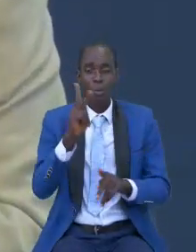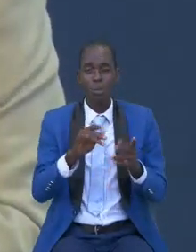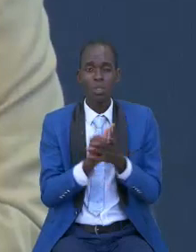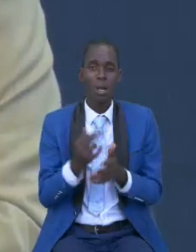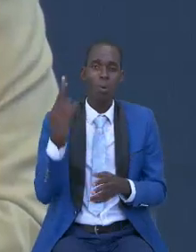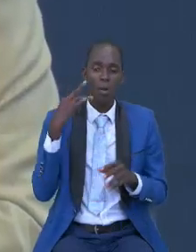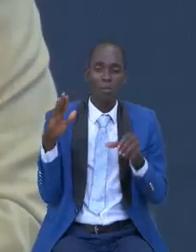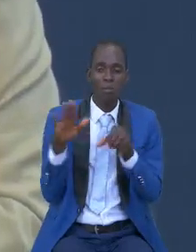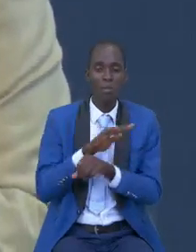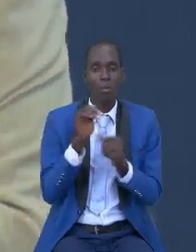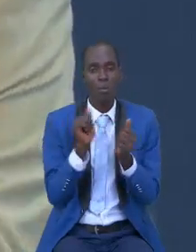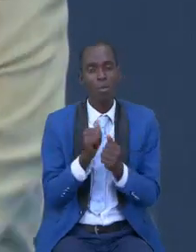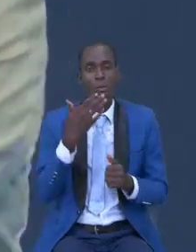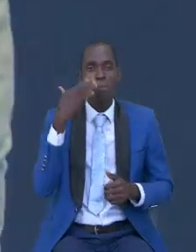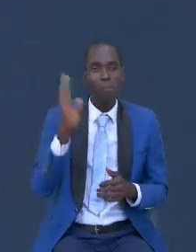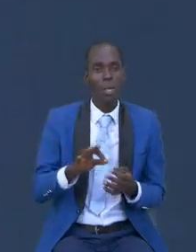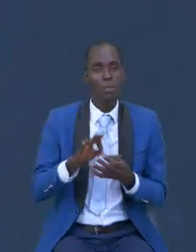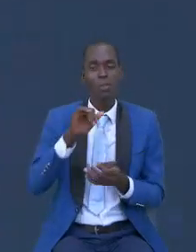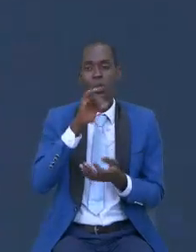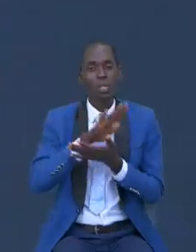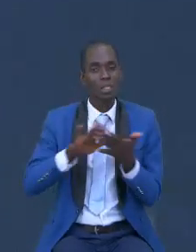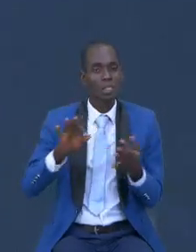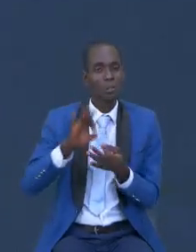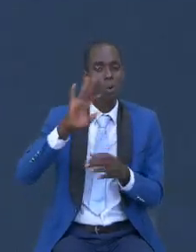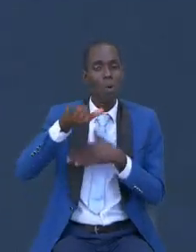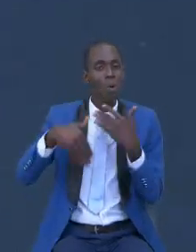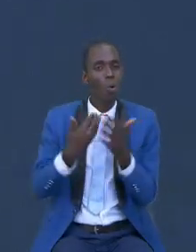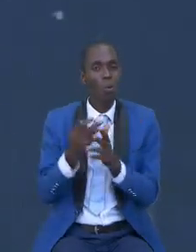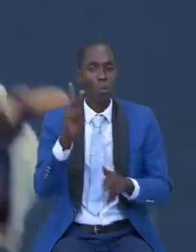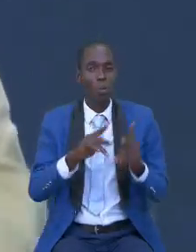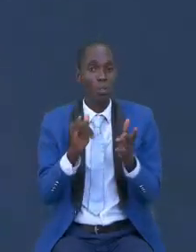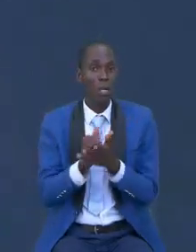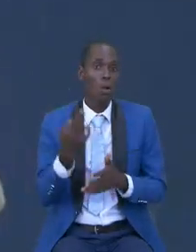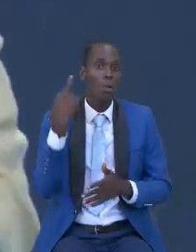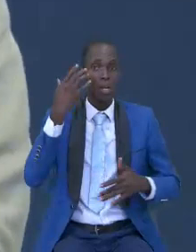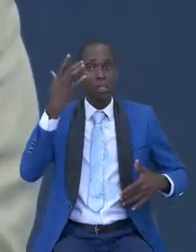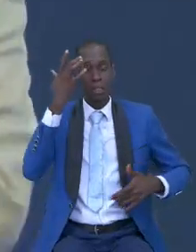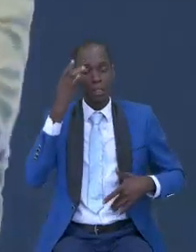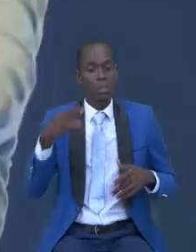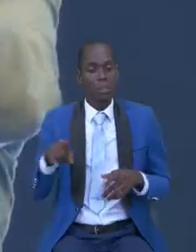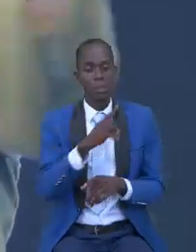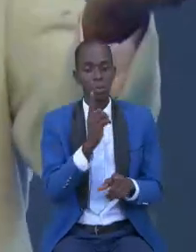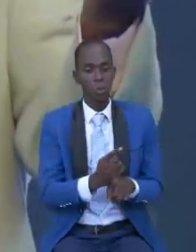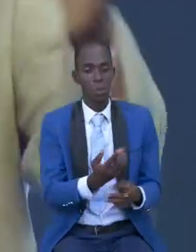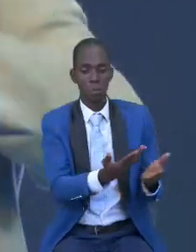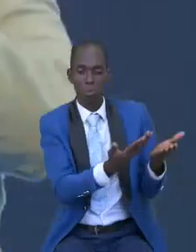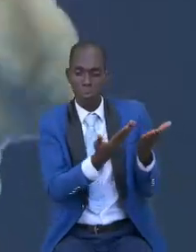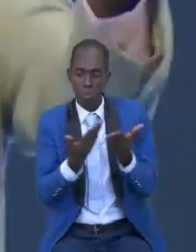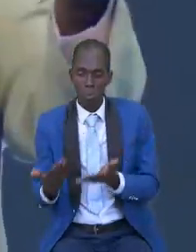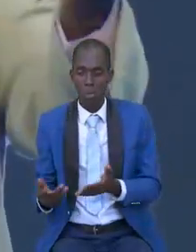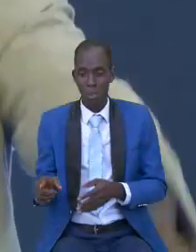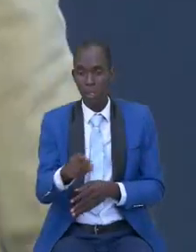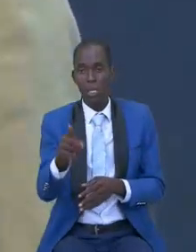evil spirits, unclean spirits, all the people that were sick, that they just brought them, and then